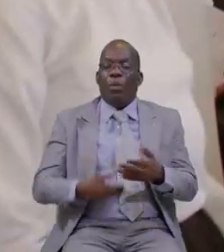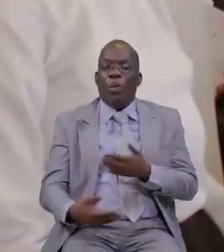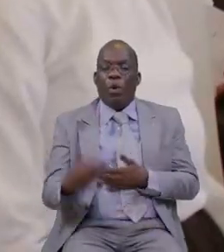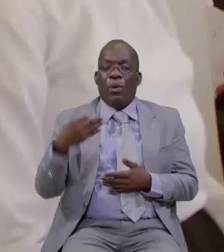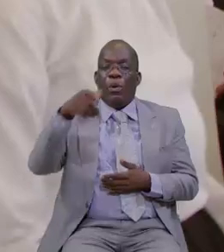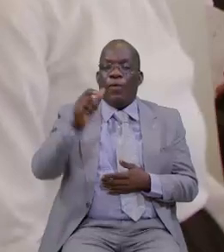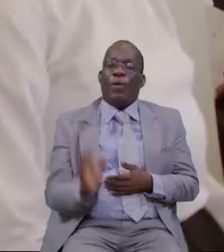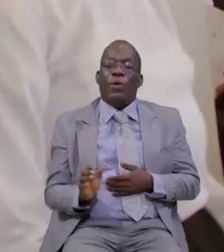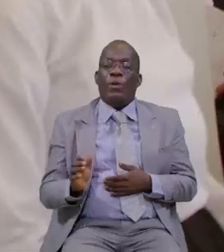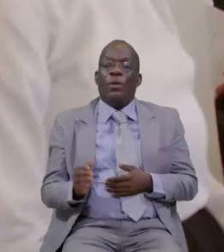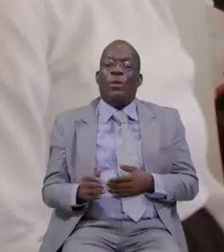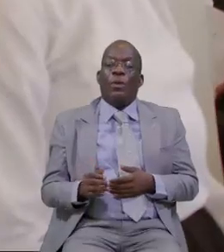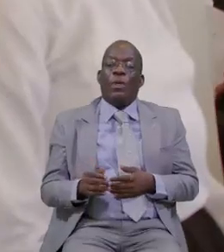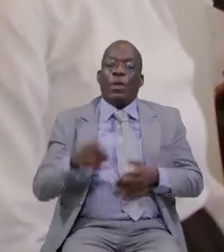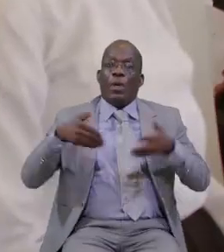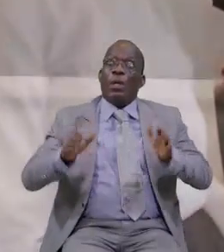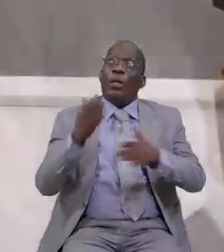Let heaven hear you.